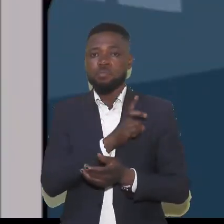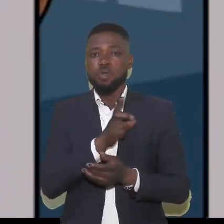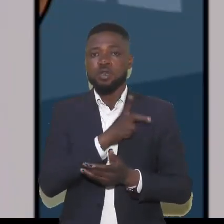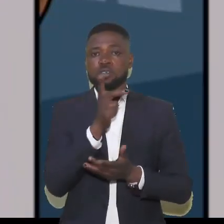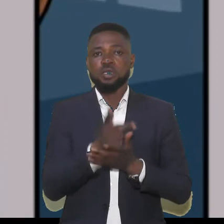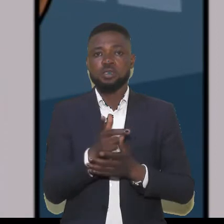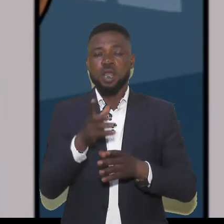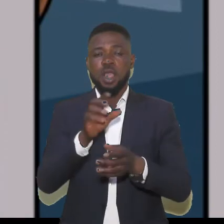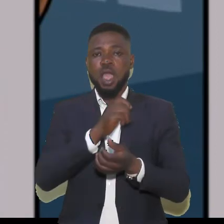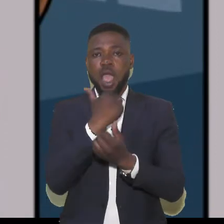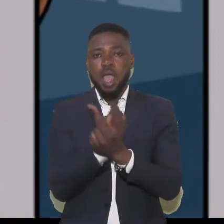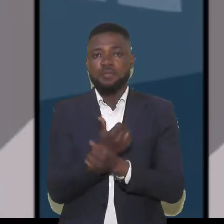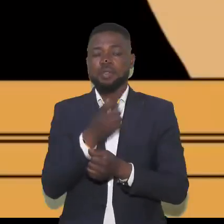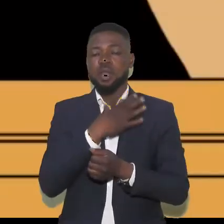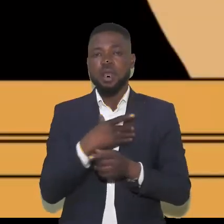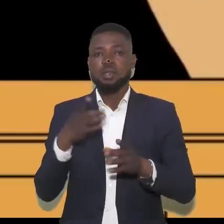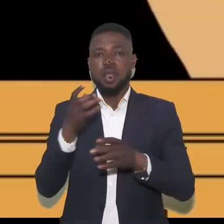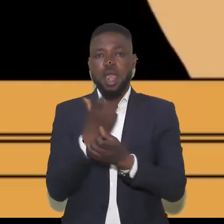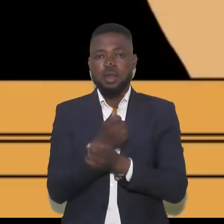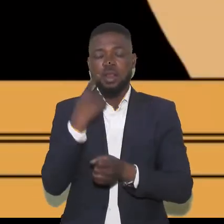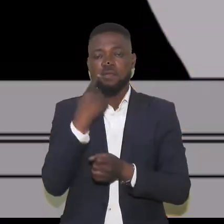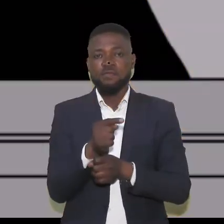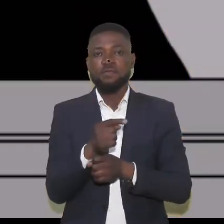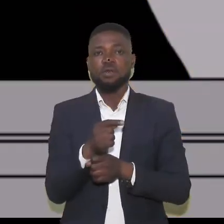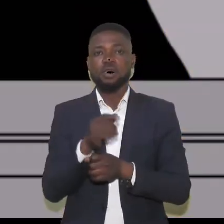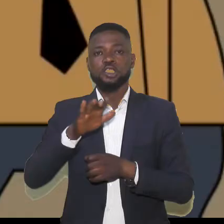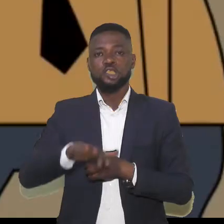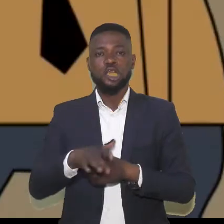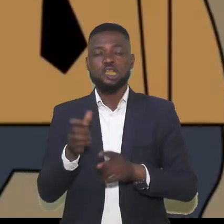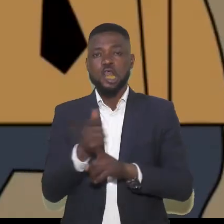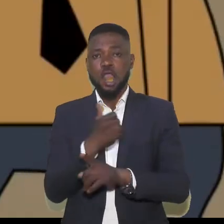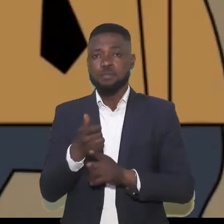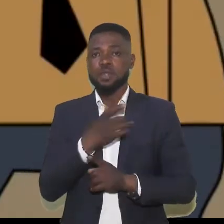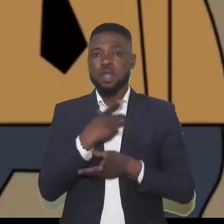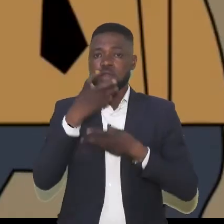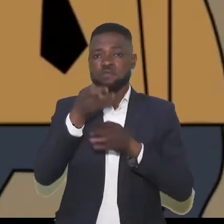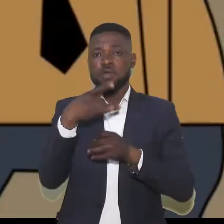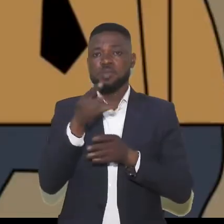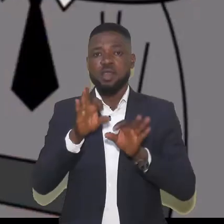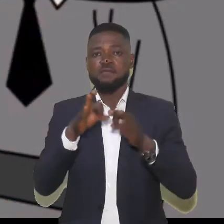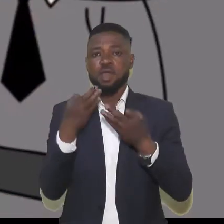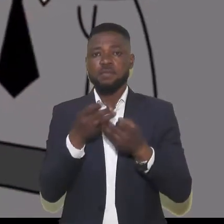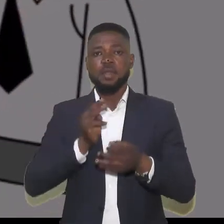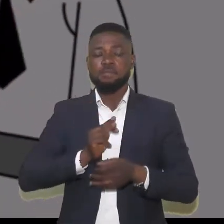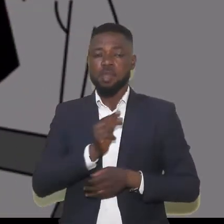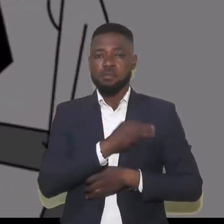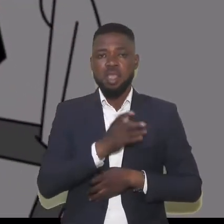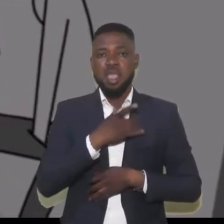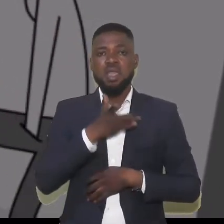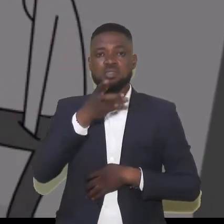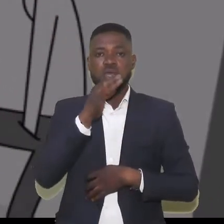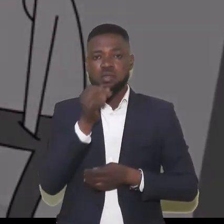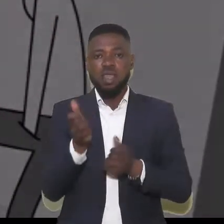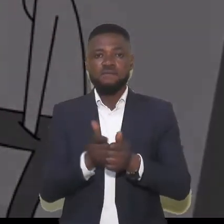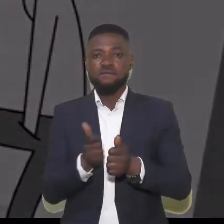night arrested Dele's aunt and charged her to court for child abuse. Dele was reunited with a trusted family member and is